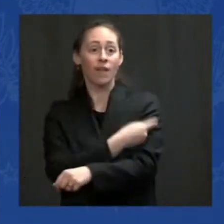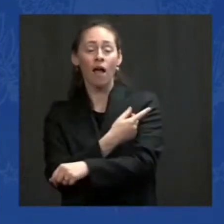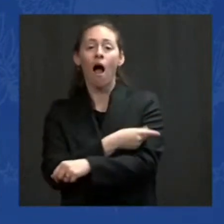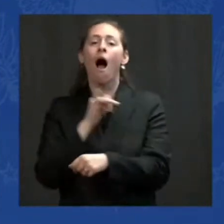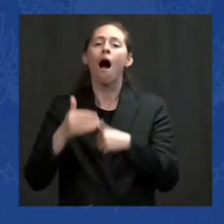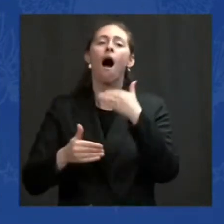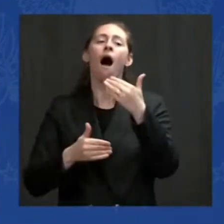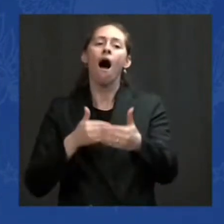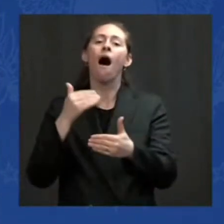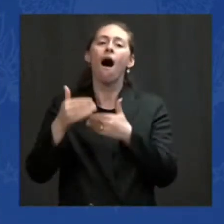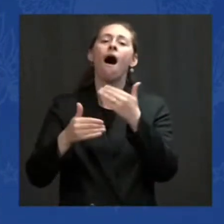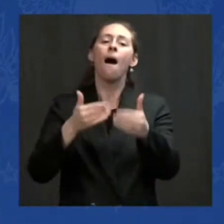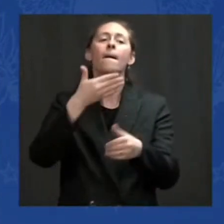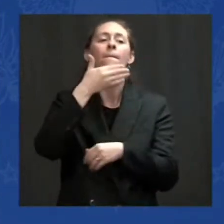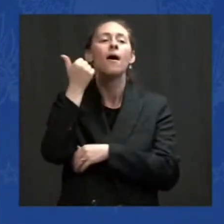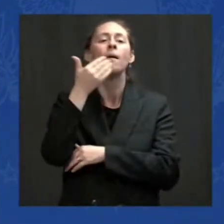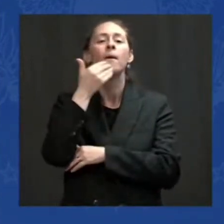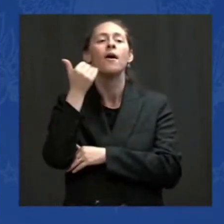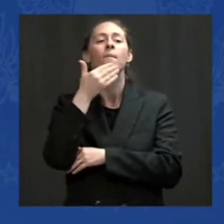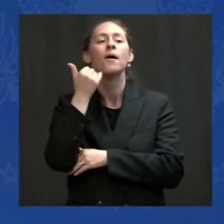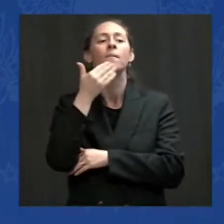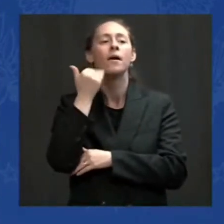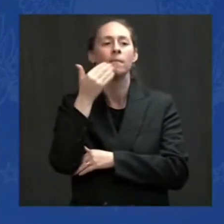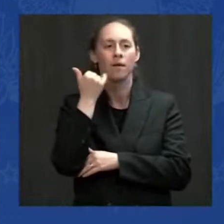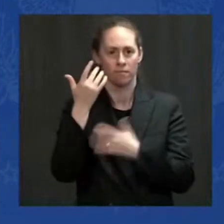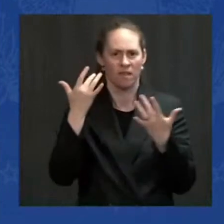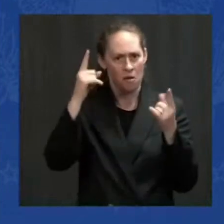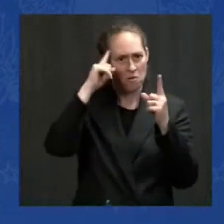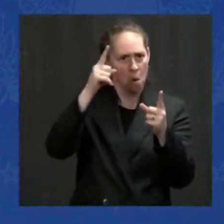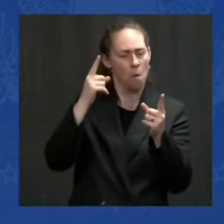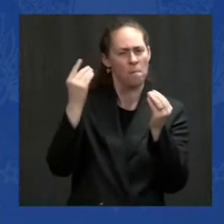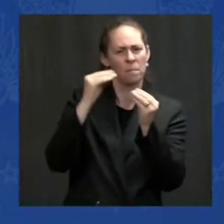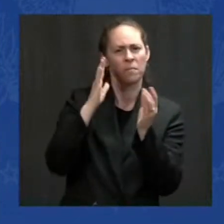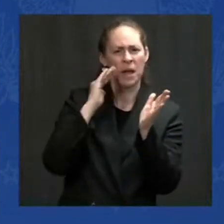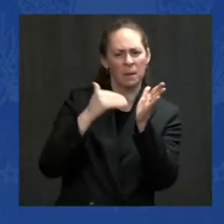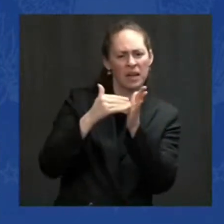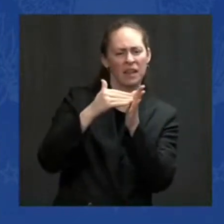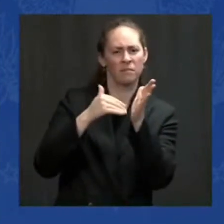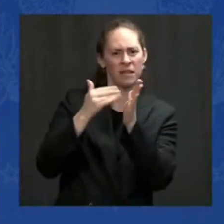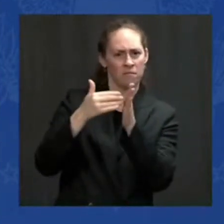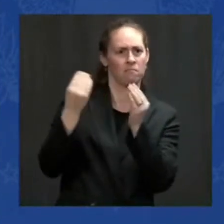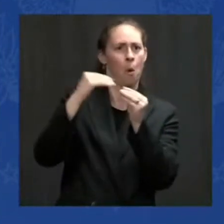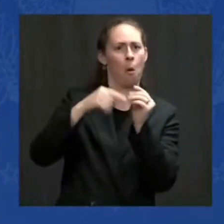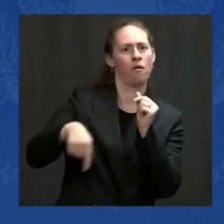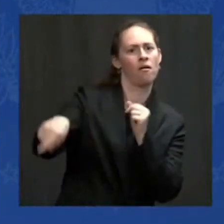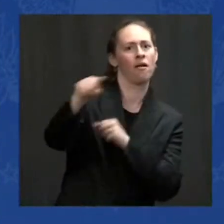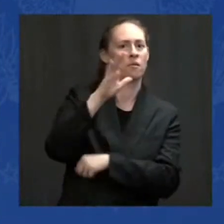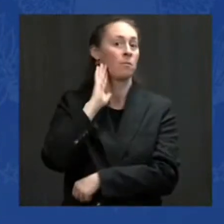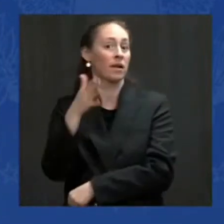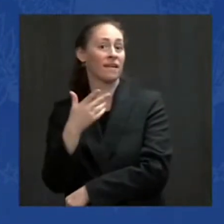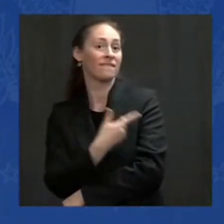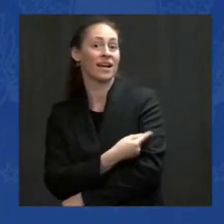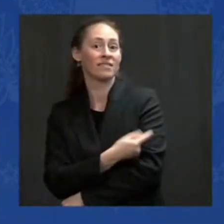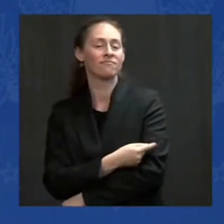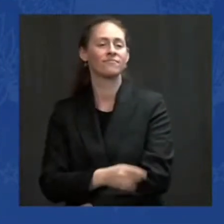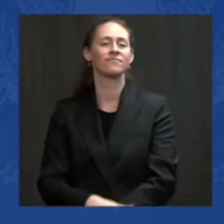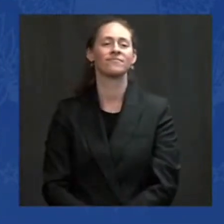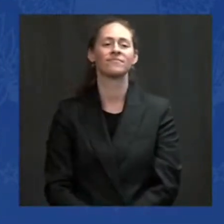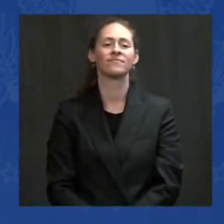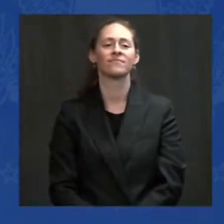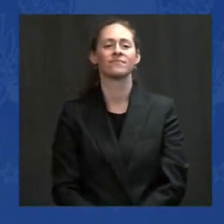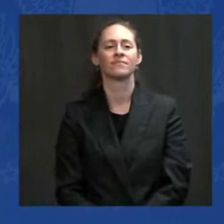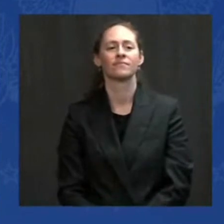summer months, we'll vaccinate millions more individuals. As the President said, we will do this